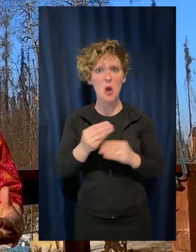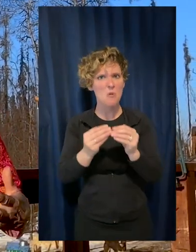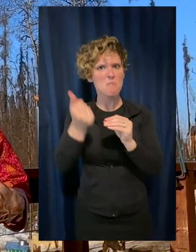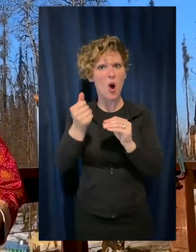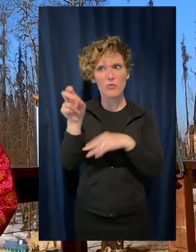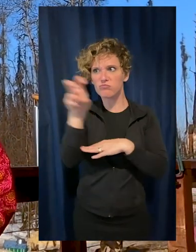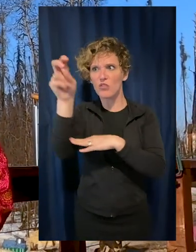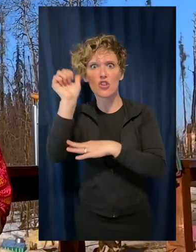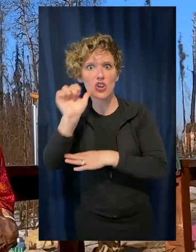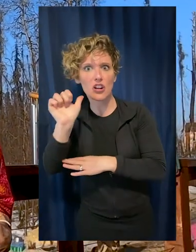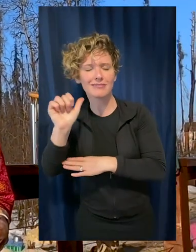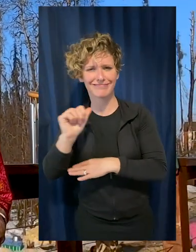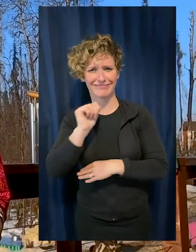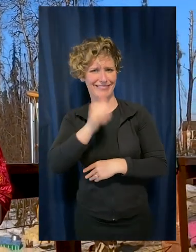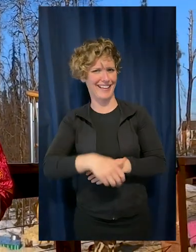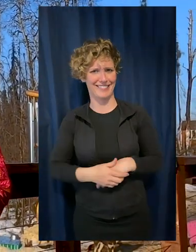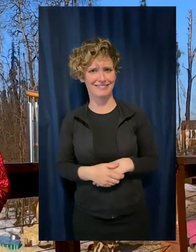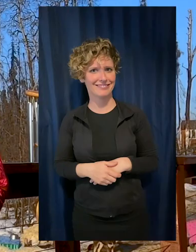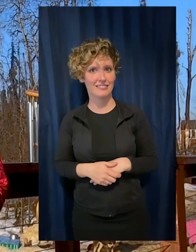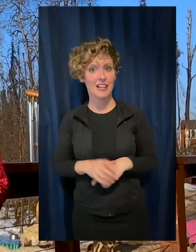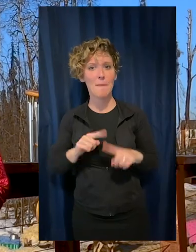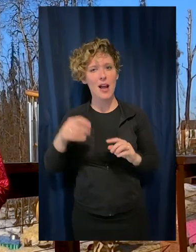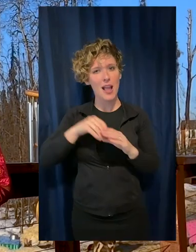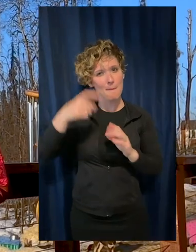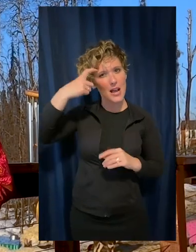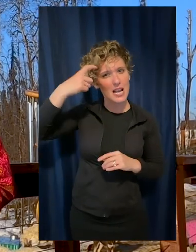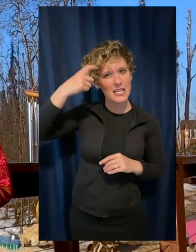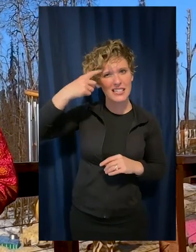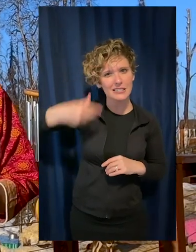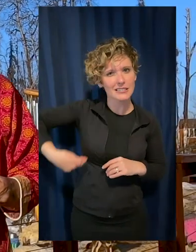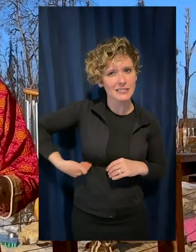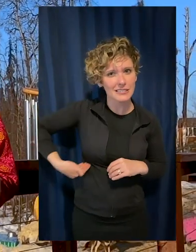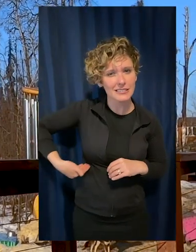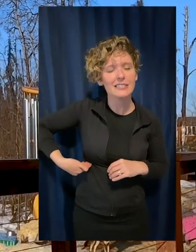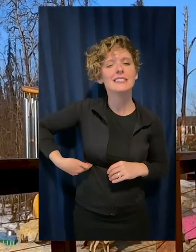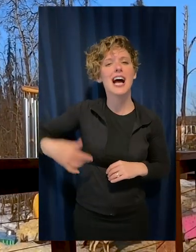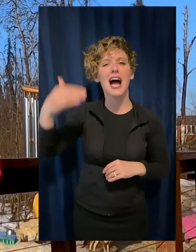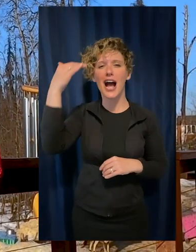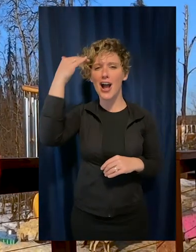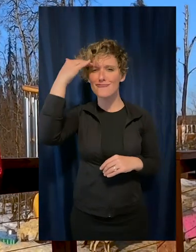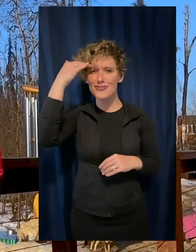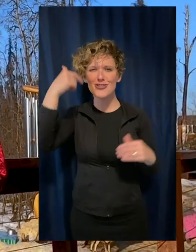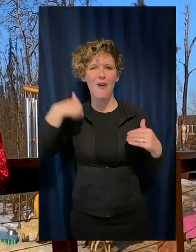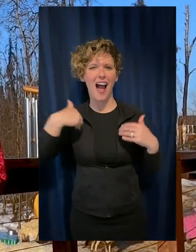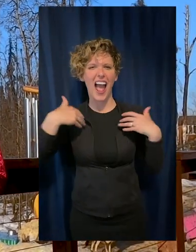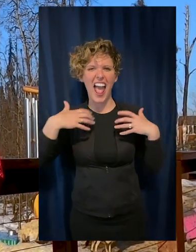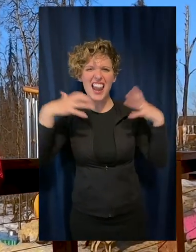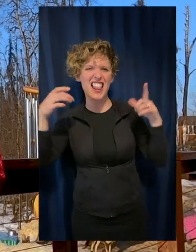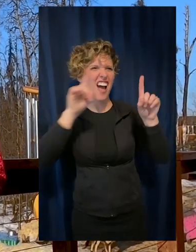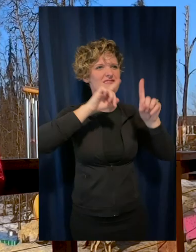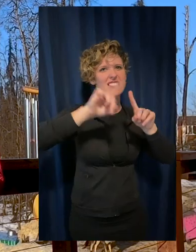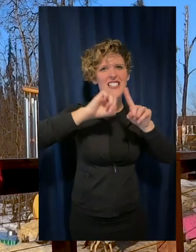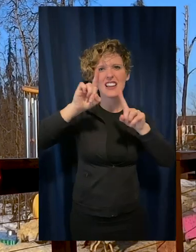girl that was going to graduate from my class. But in my mind, I had many more ambitions for myself. I wanted